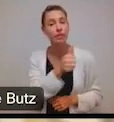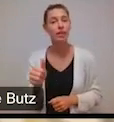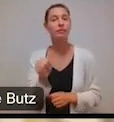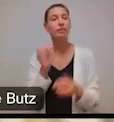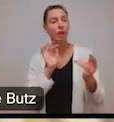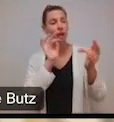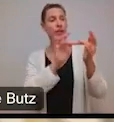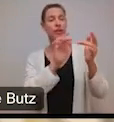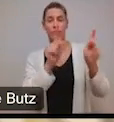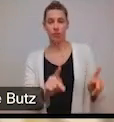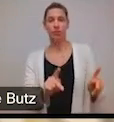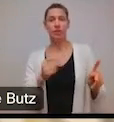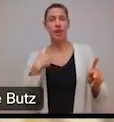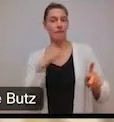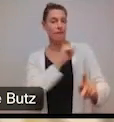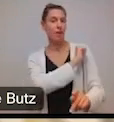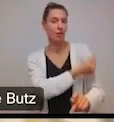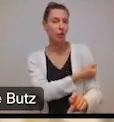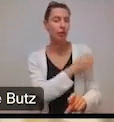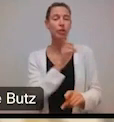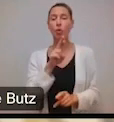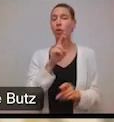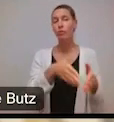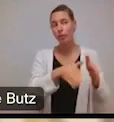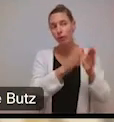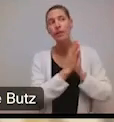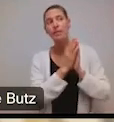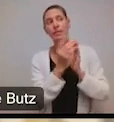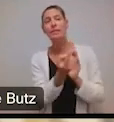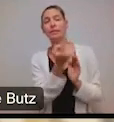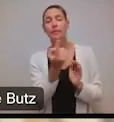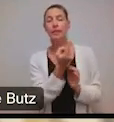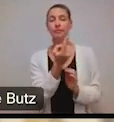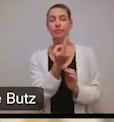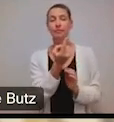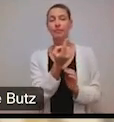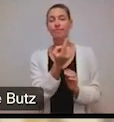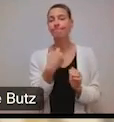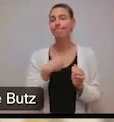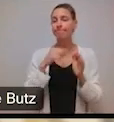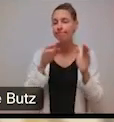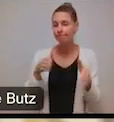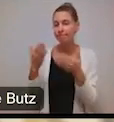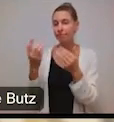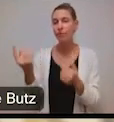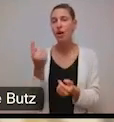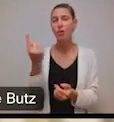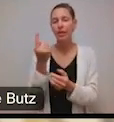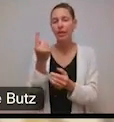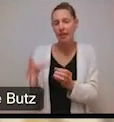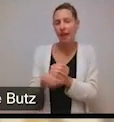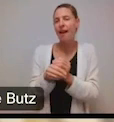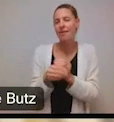an authority position, or if you are requesting something from the person, I suggest always adding a thank you